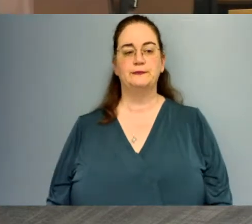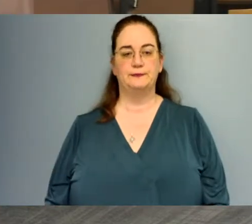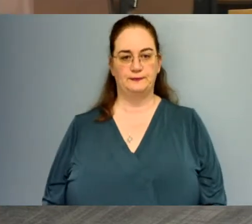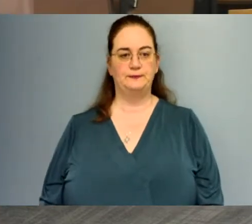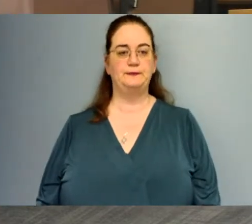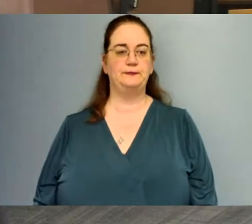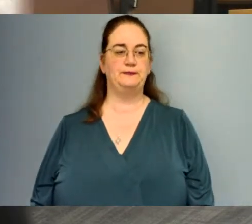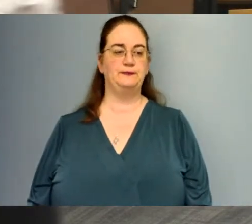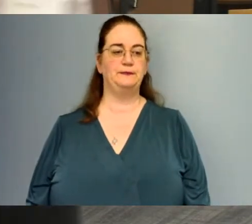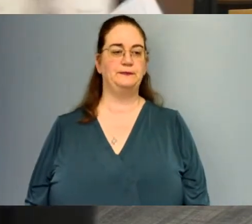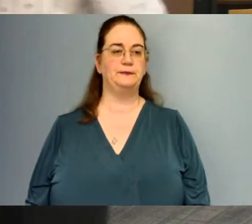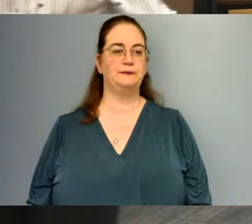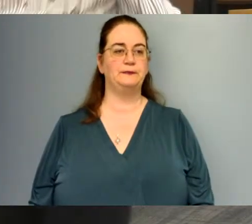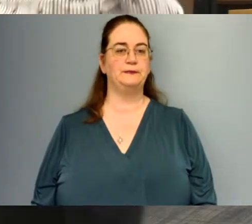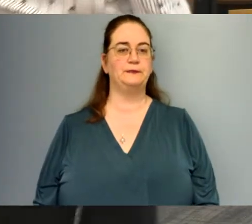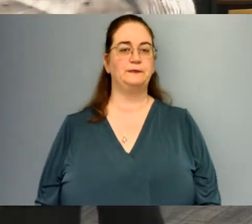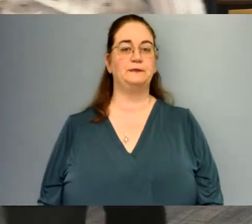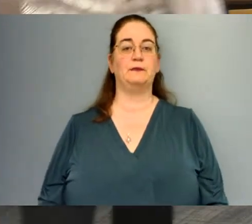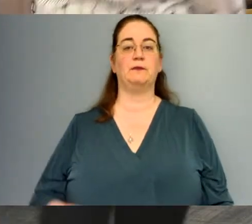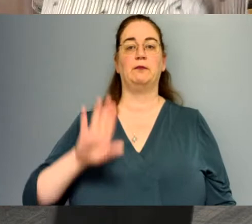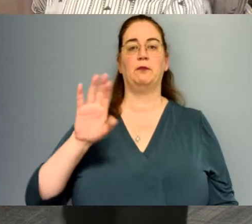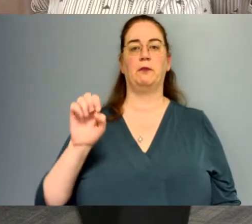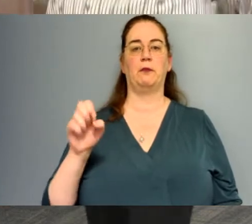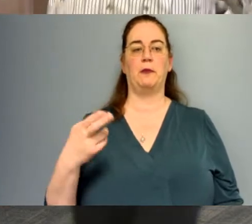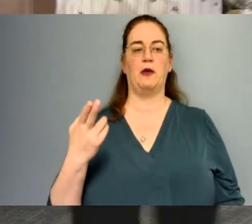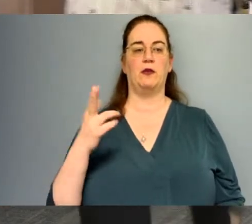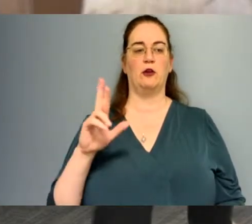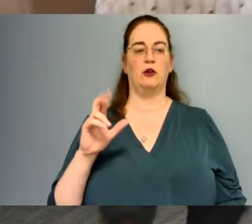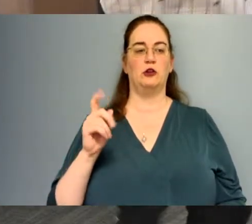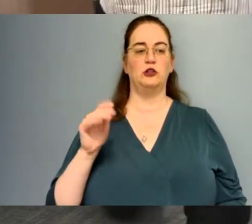you. Beth Curcio?